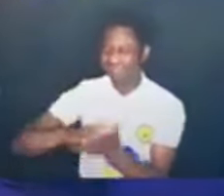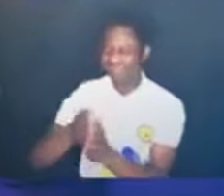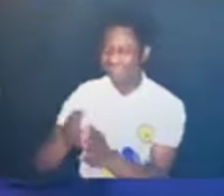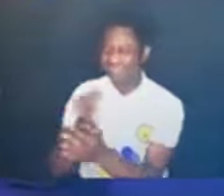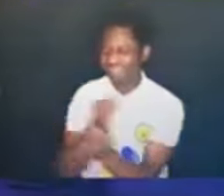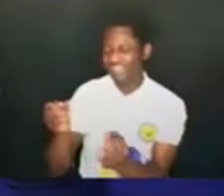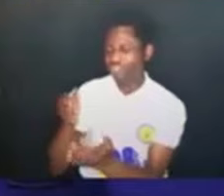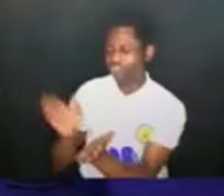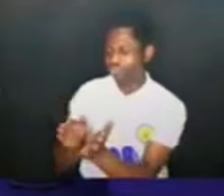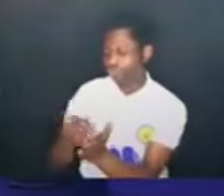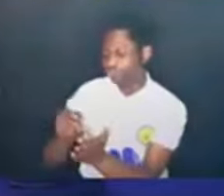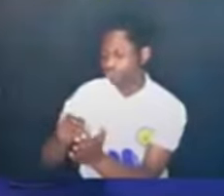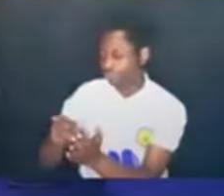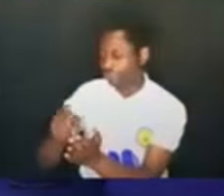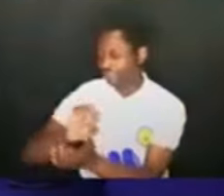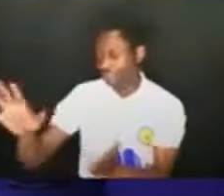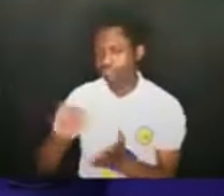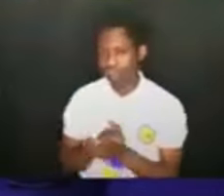age. Then the rent.